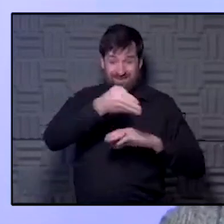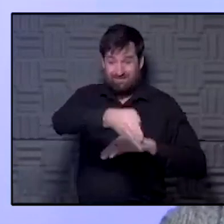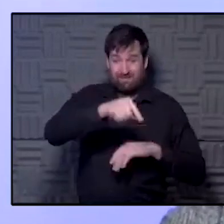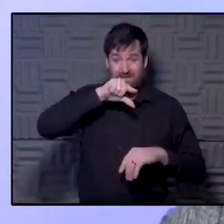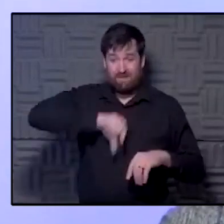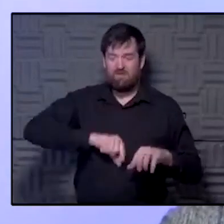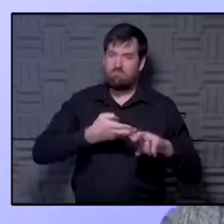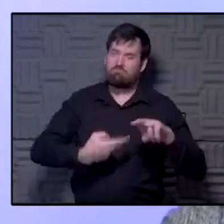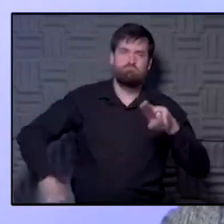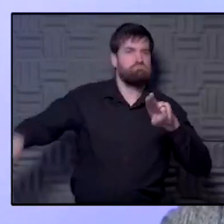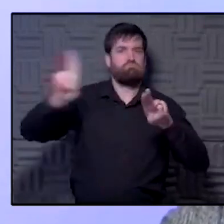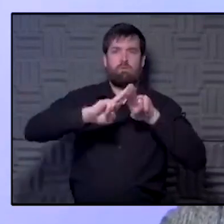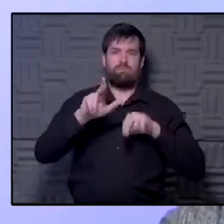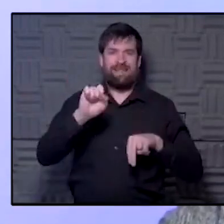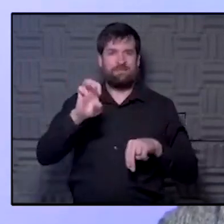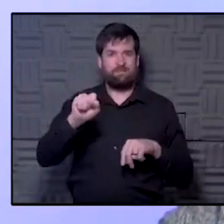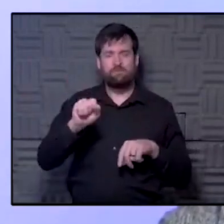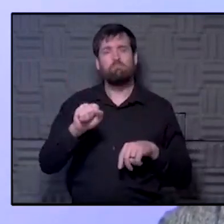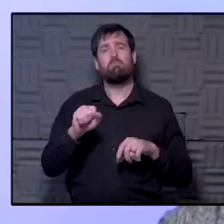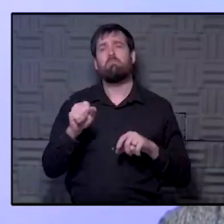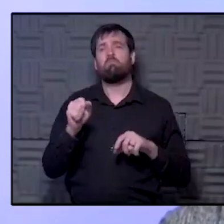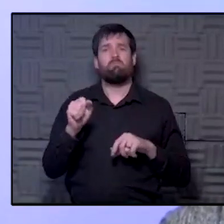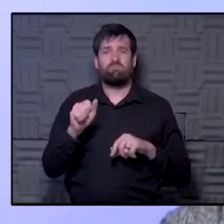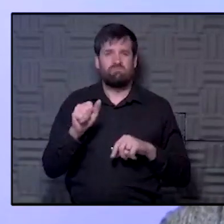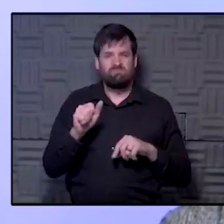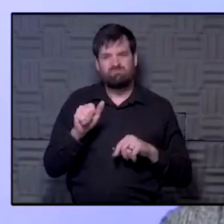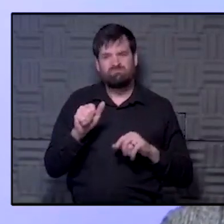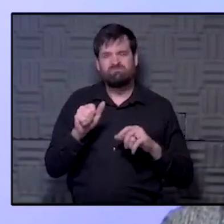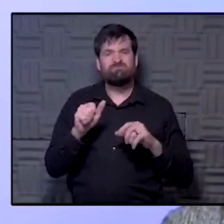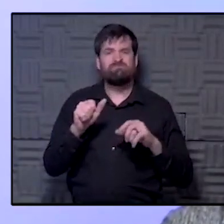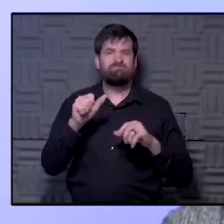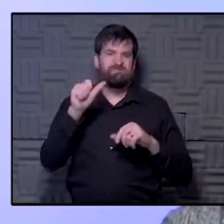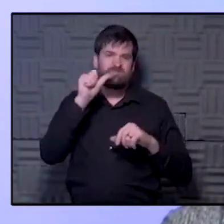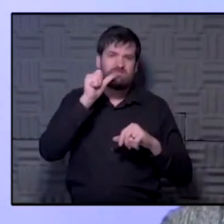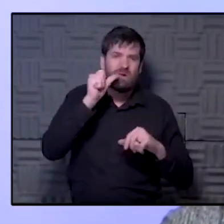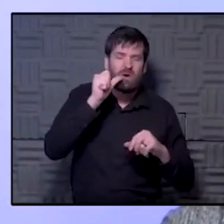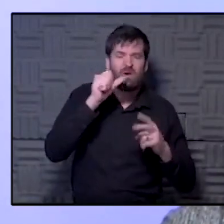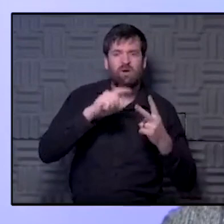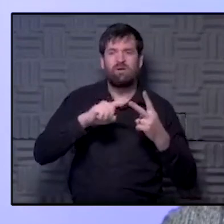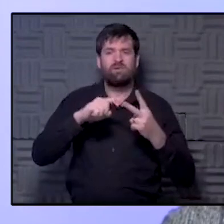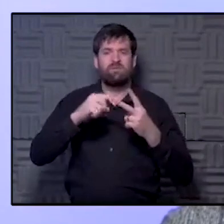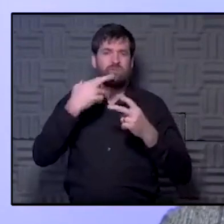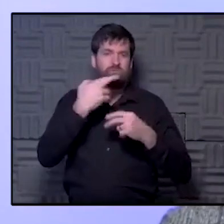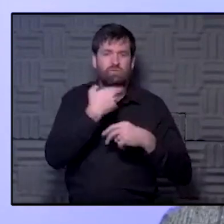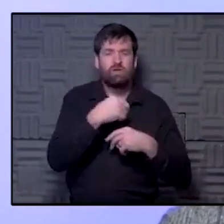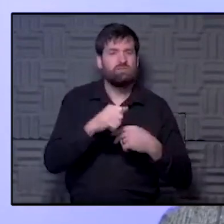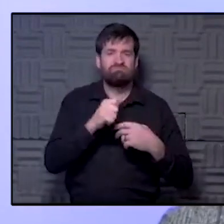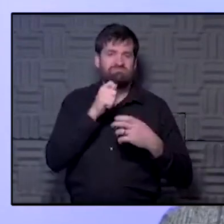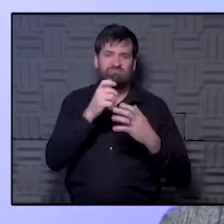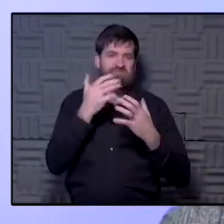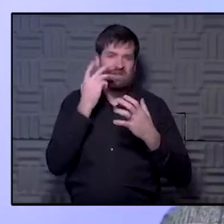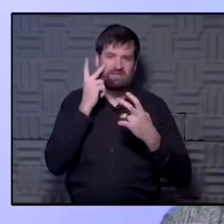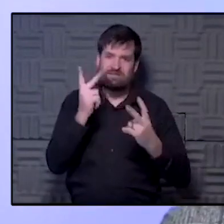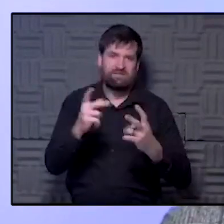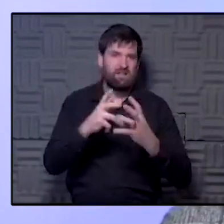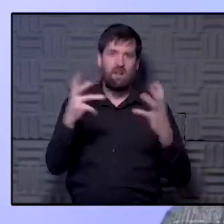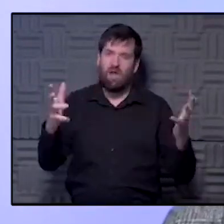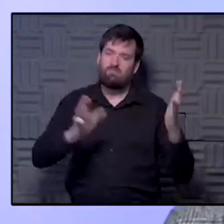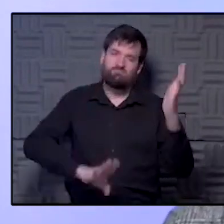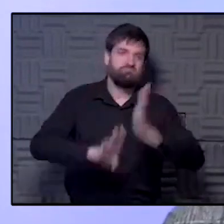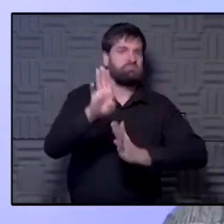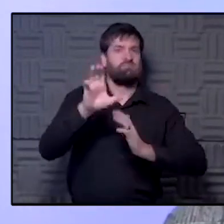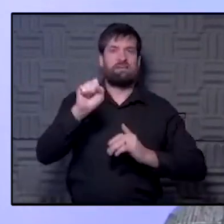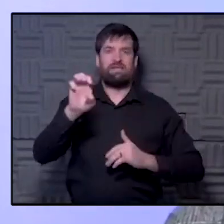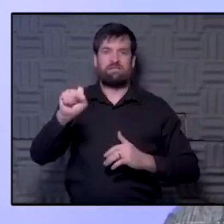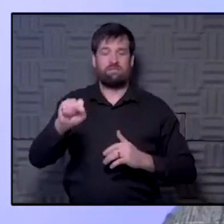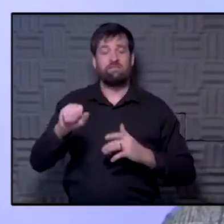weren't seeing clusters of cases out of drinking establishments or restaurants that serve beverages. And so we just felt like